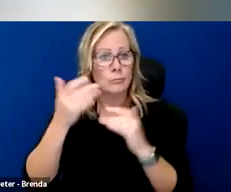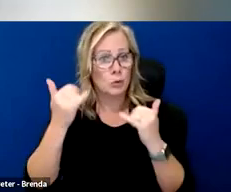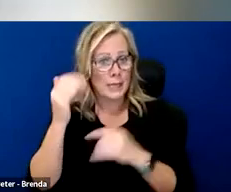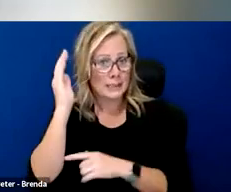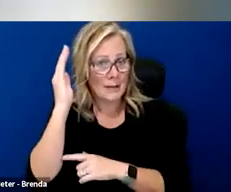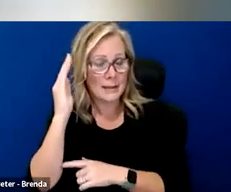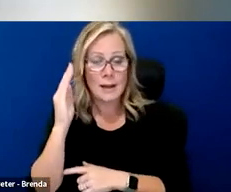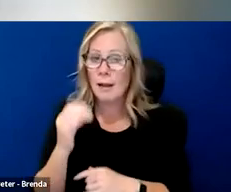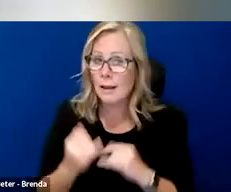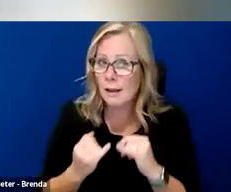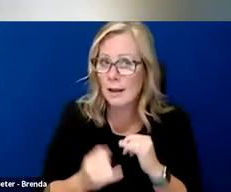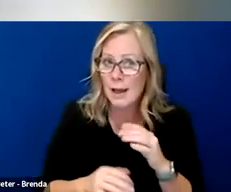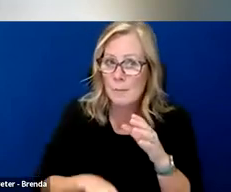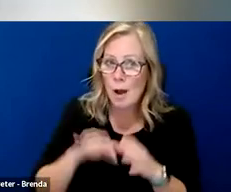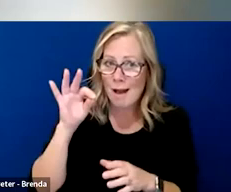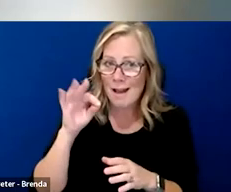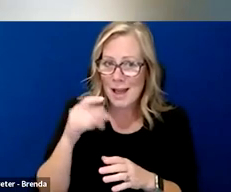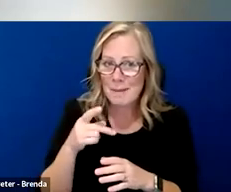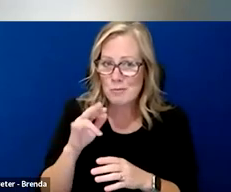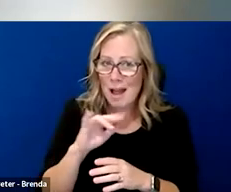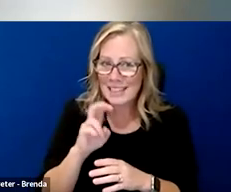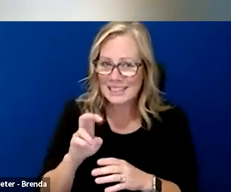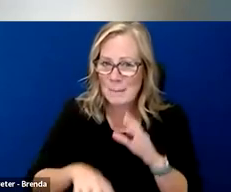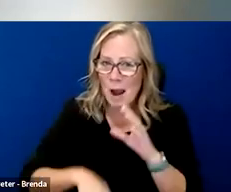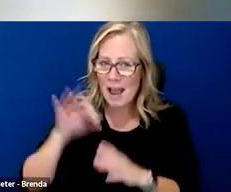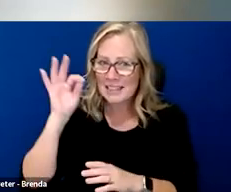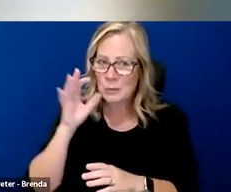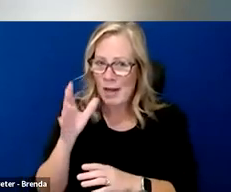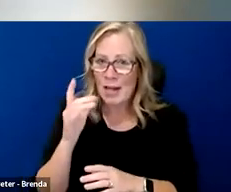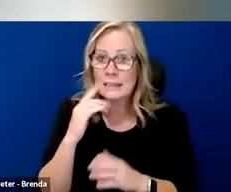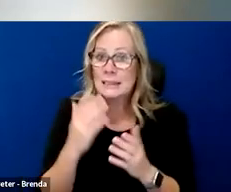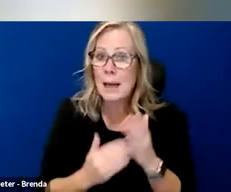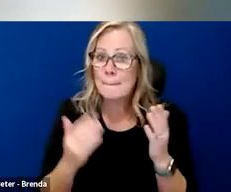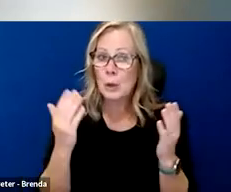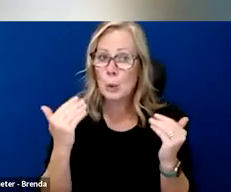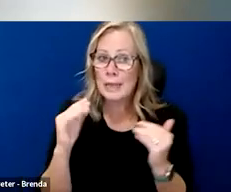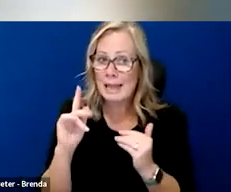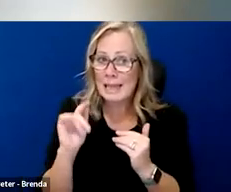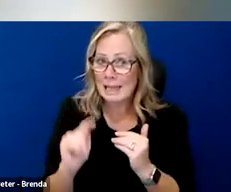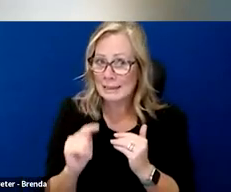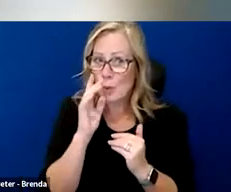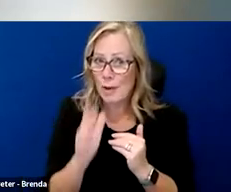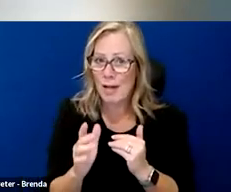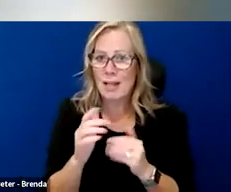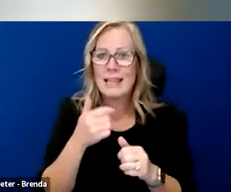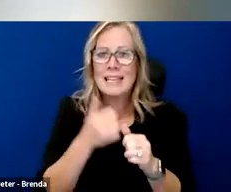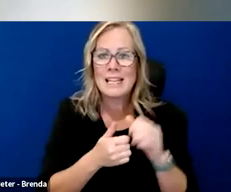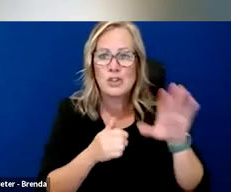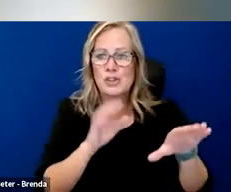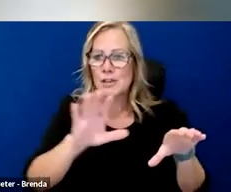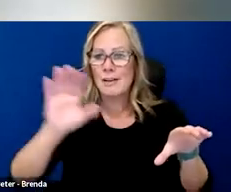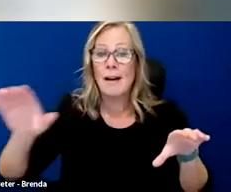Prizes. I do believe that there's going to be some prizes of cooling kits at all the respective watch